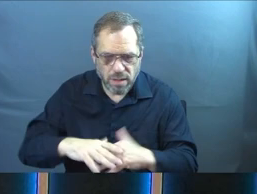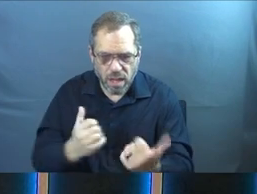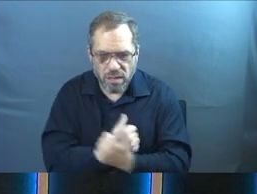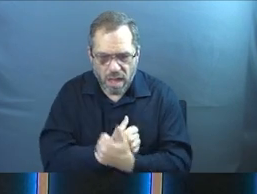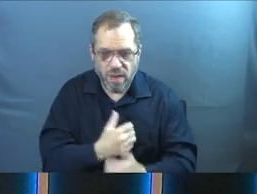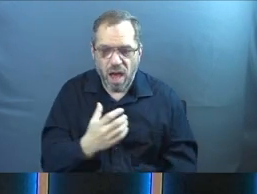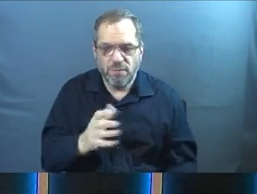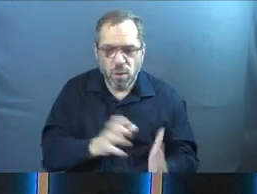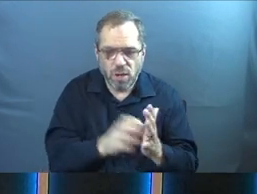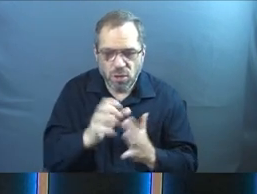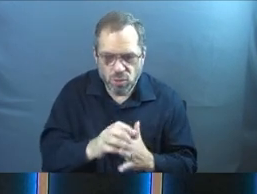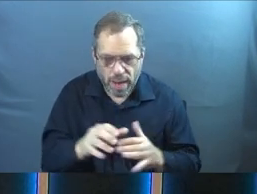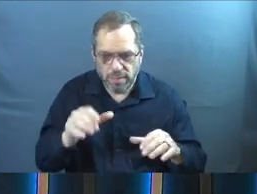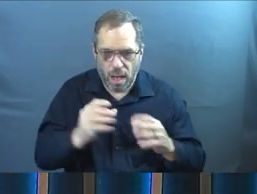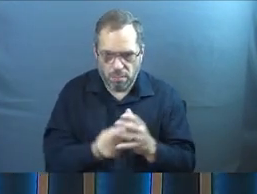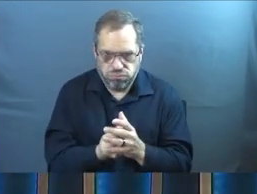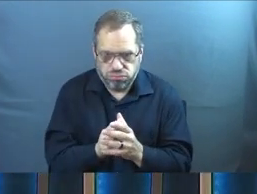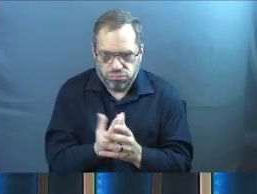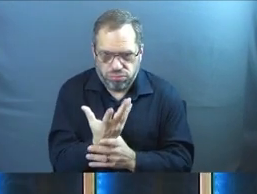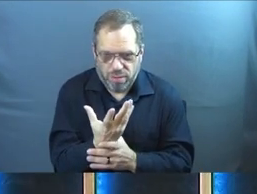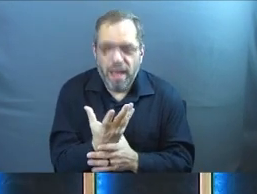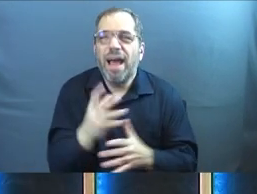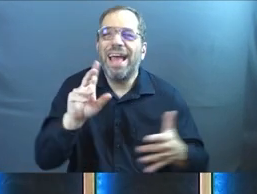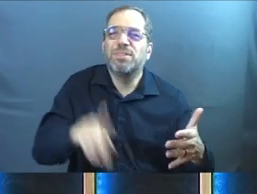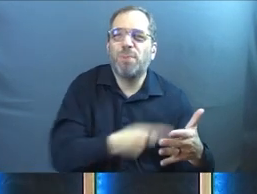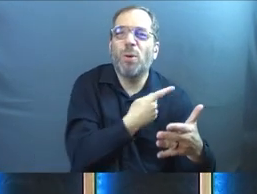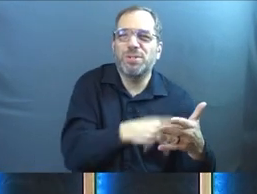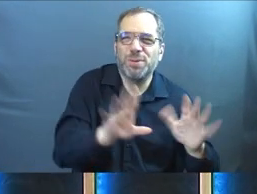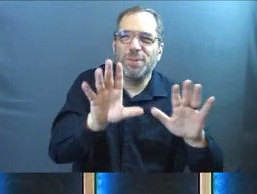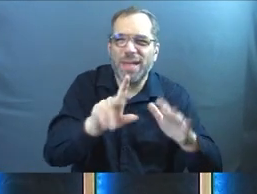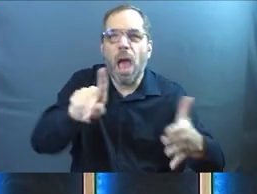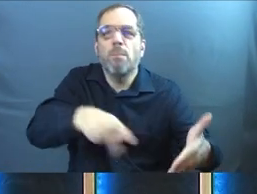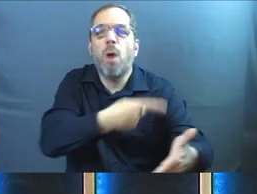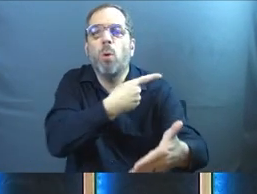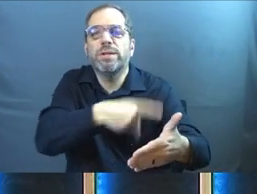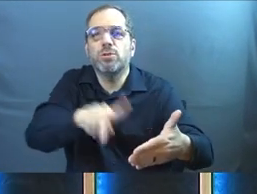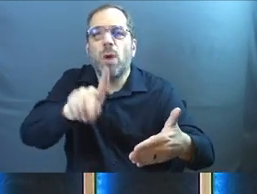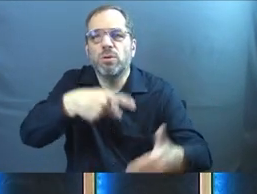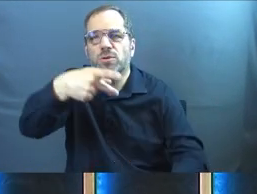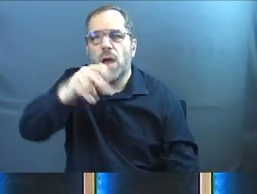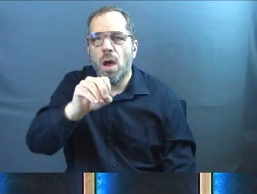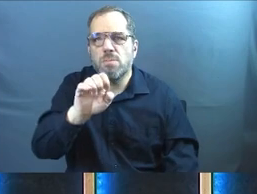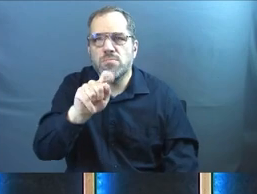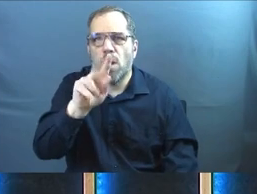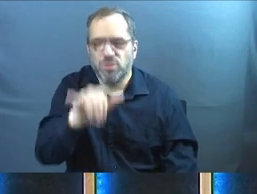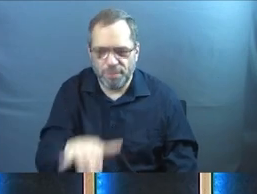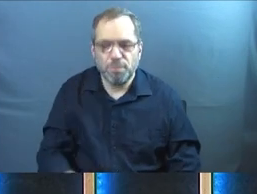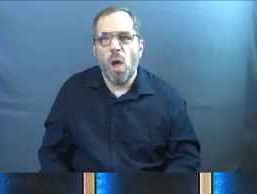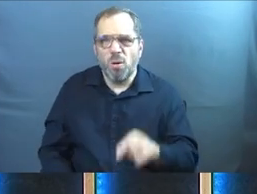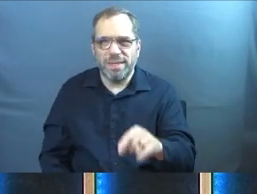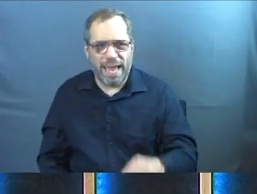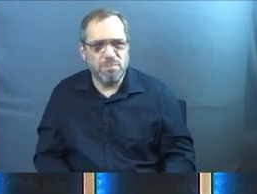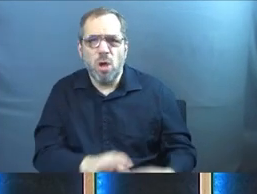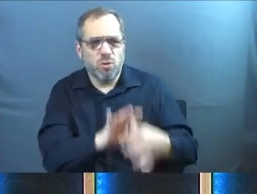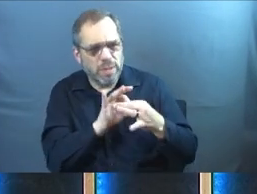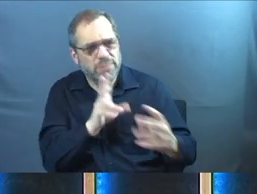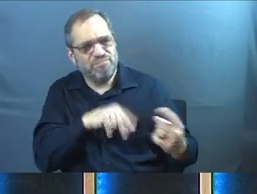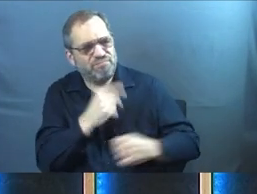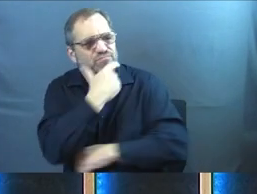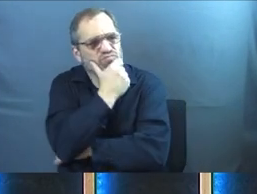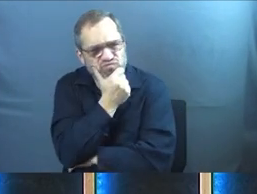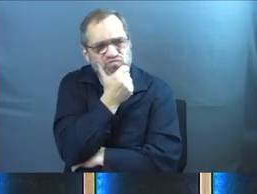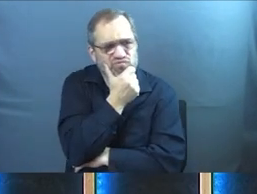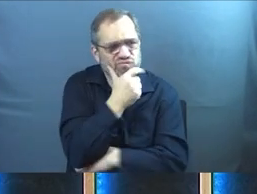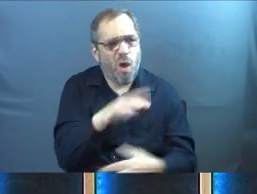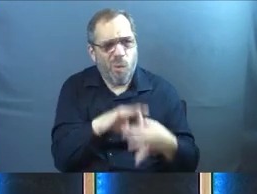for the grapevines are blossoming. So back to poetry again. Let me just explain it to you. So they're looking at their relationship, and they're